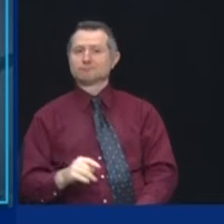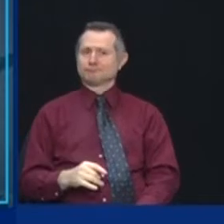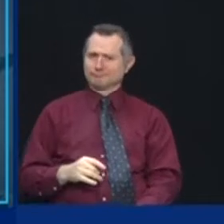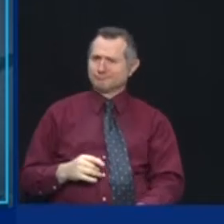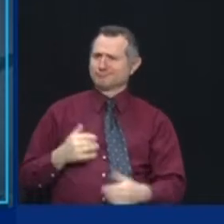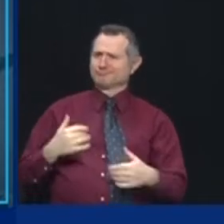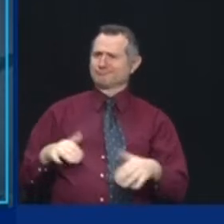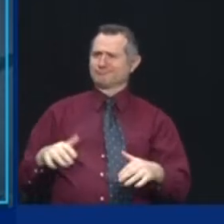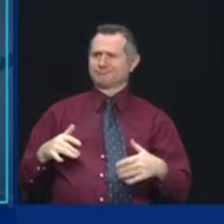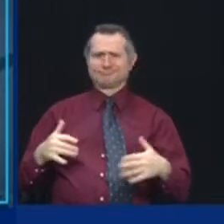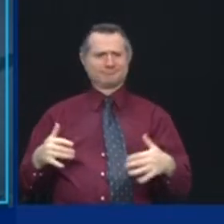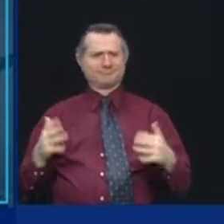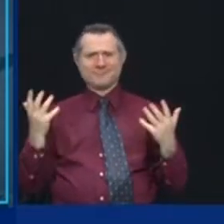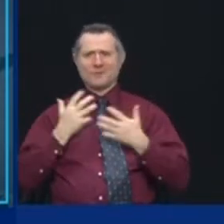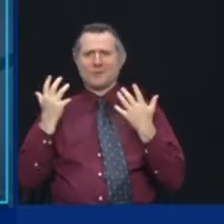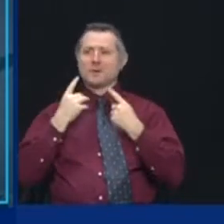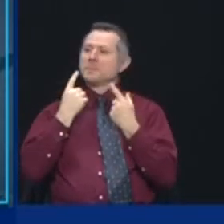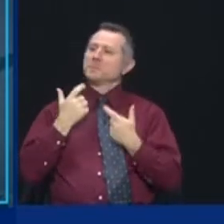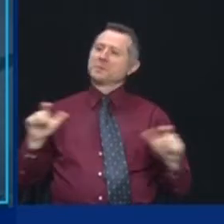very big deal for us.